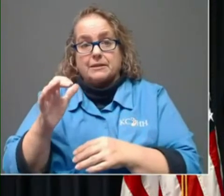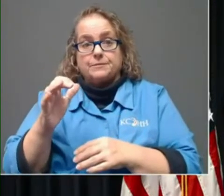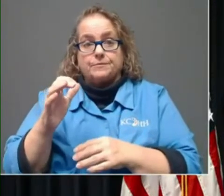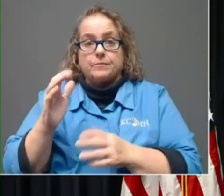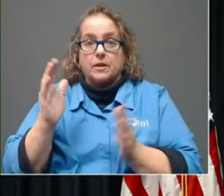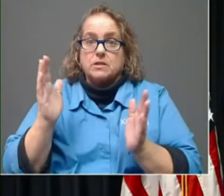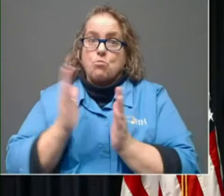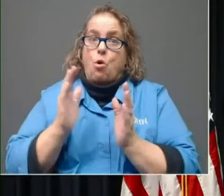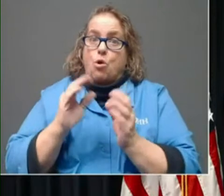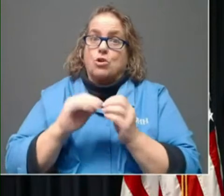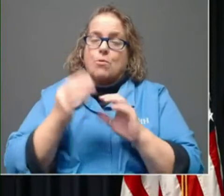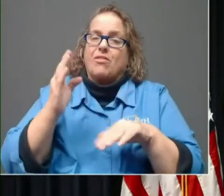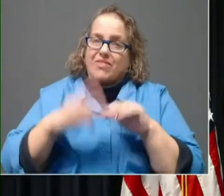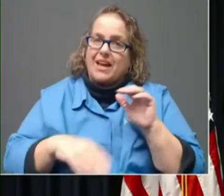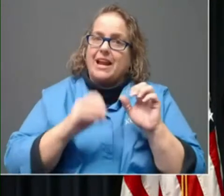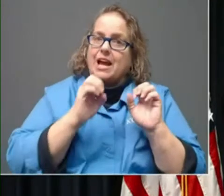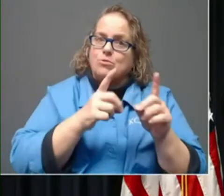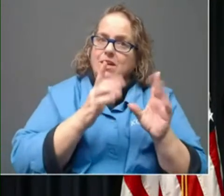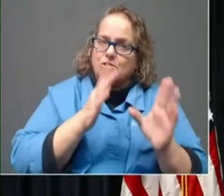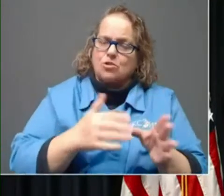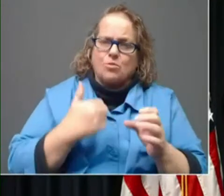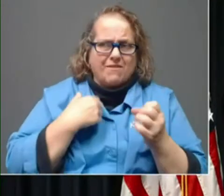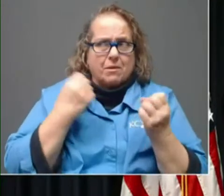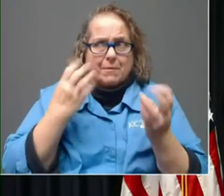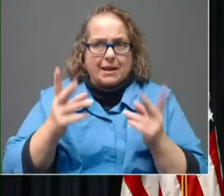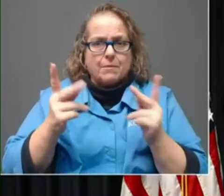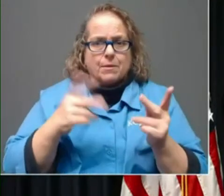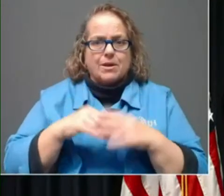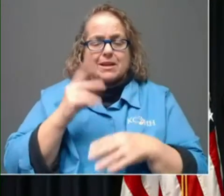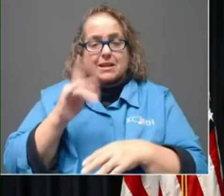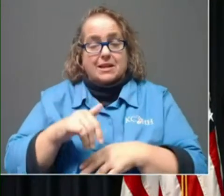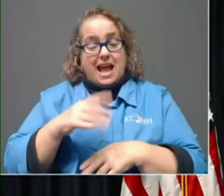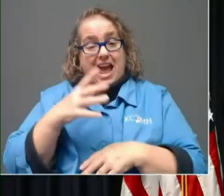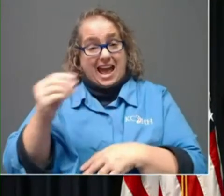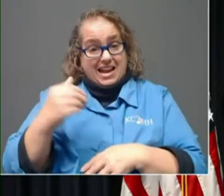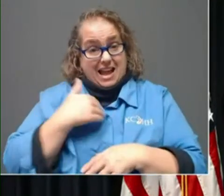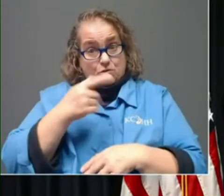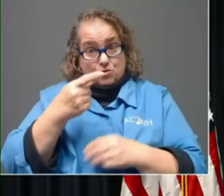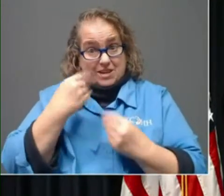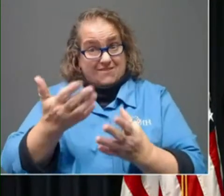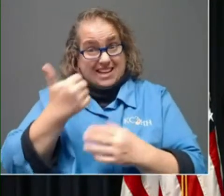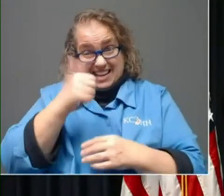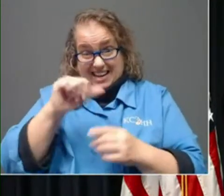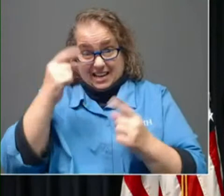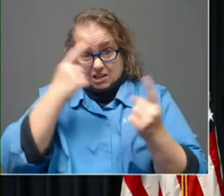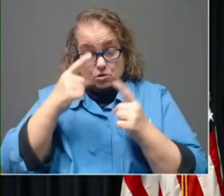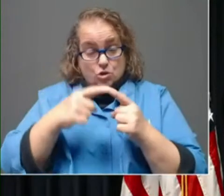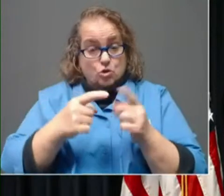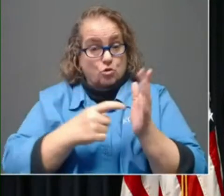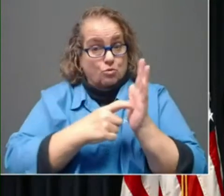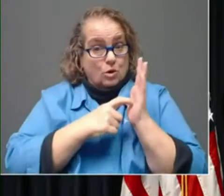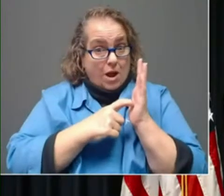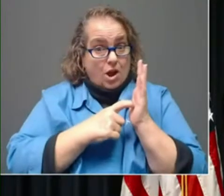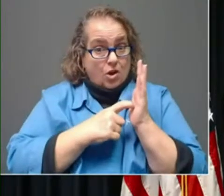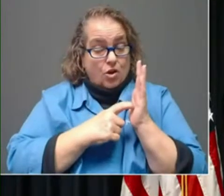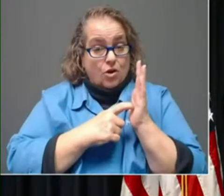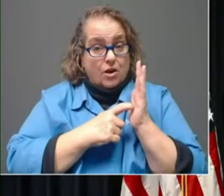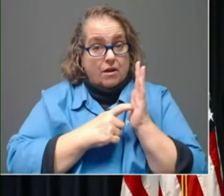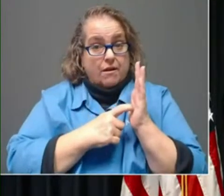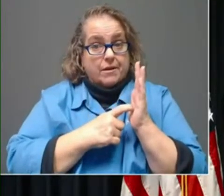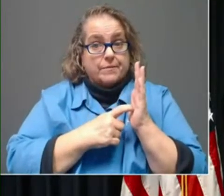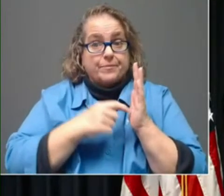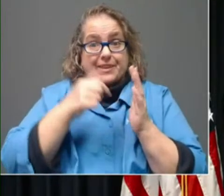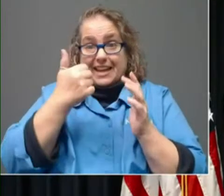there. And have you given any consideration to requiring any class of individuals